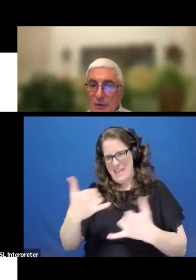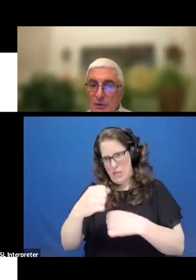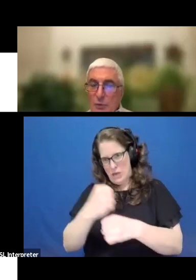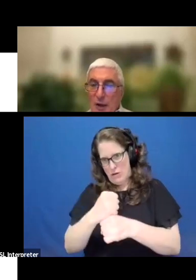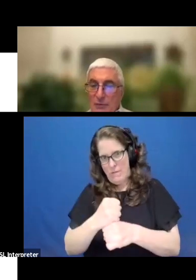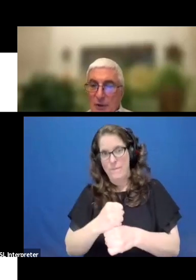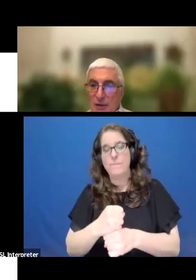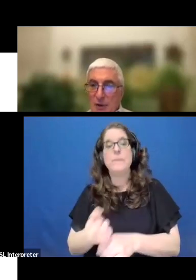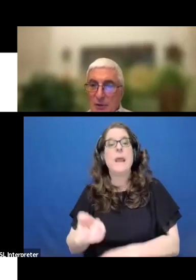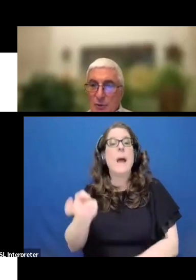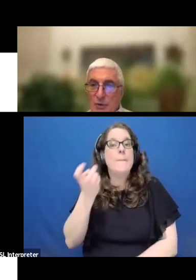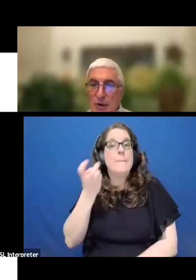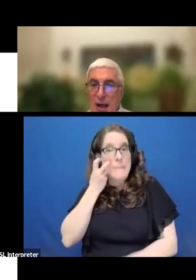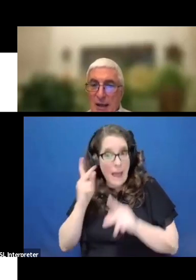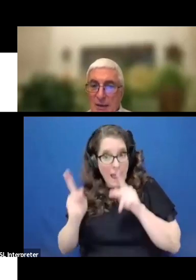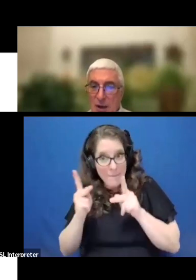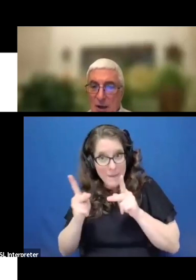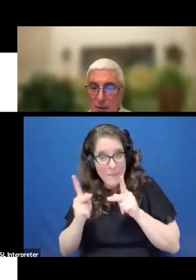least